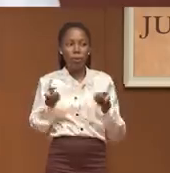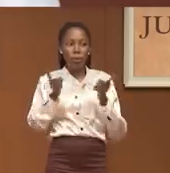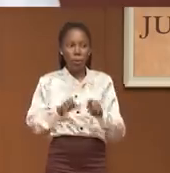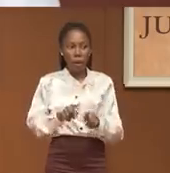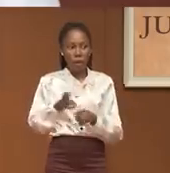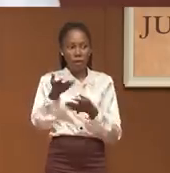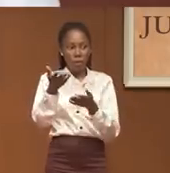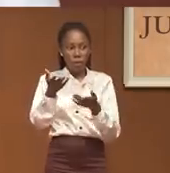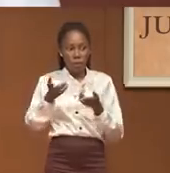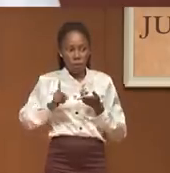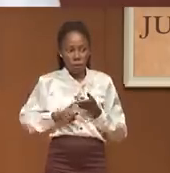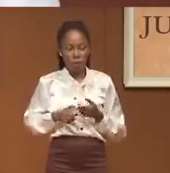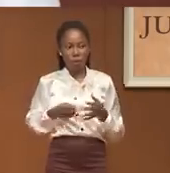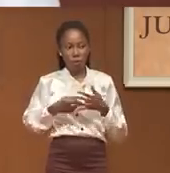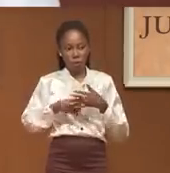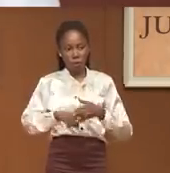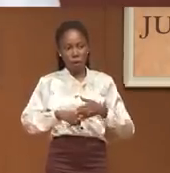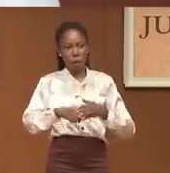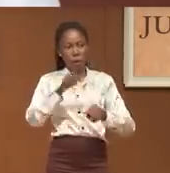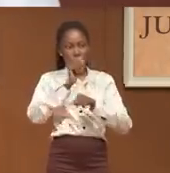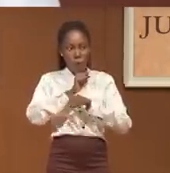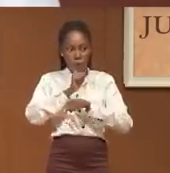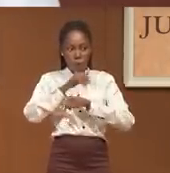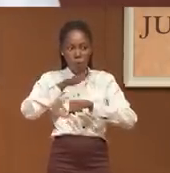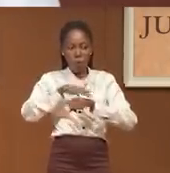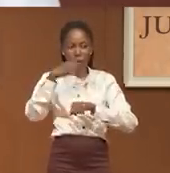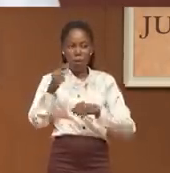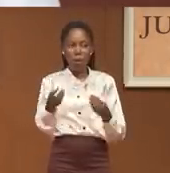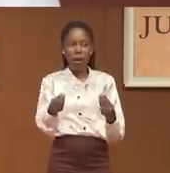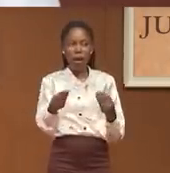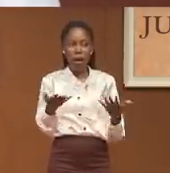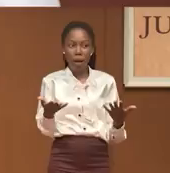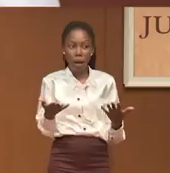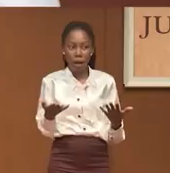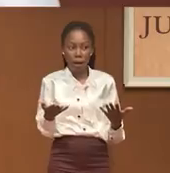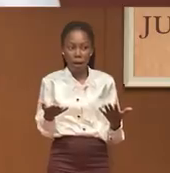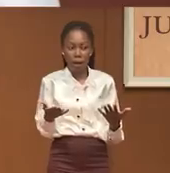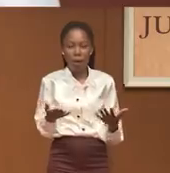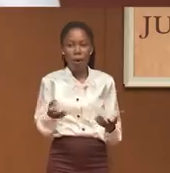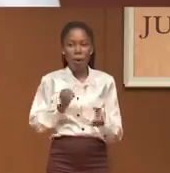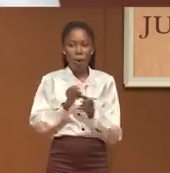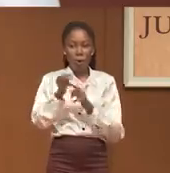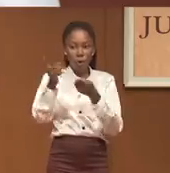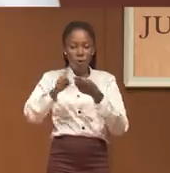about to start work on the land, ordinarily, or when you resell,